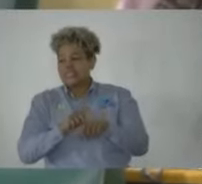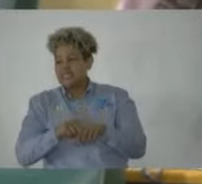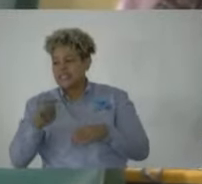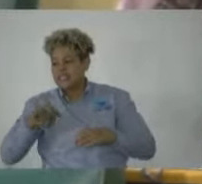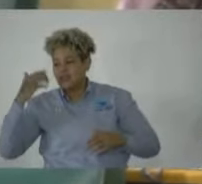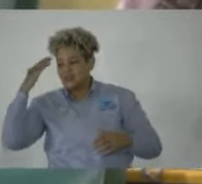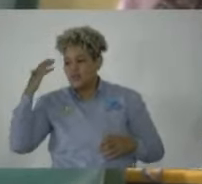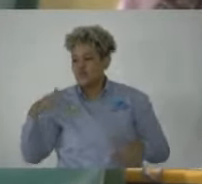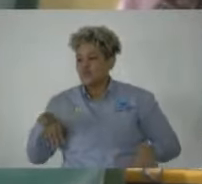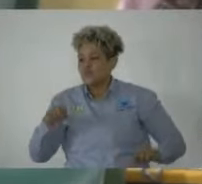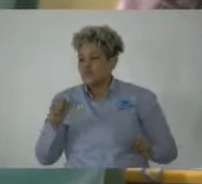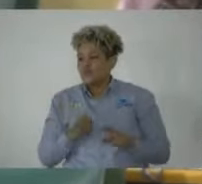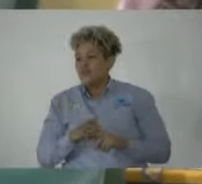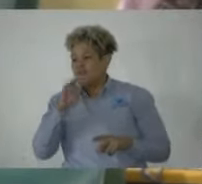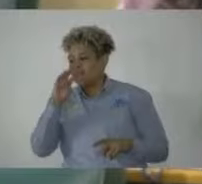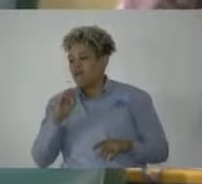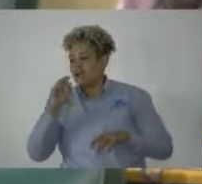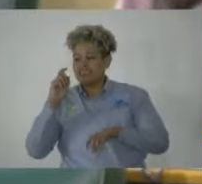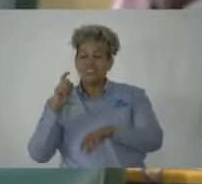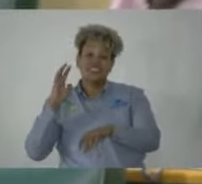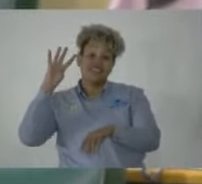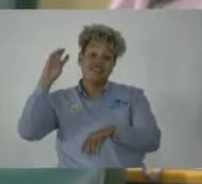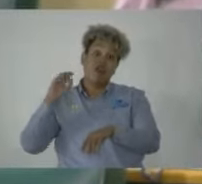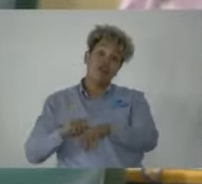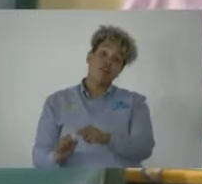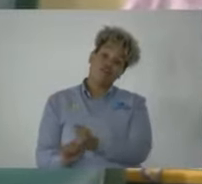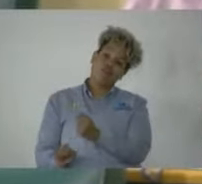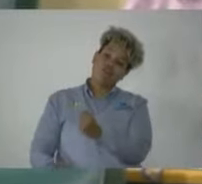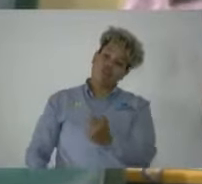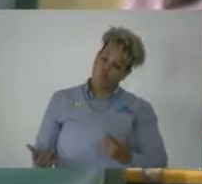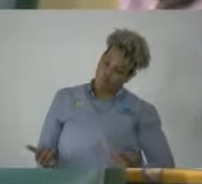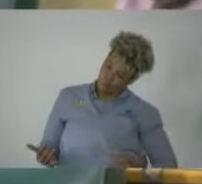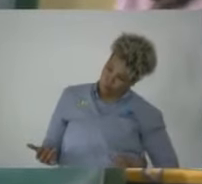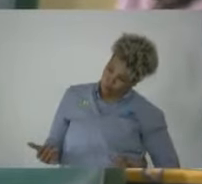took 40 times as long.